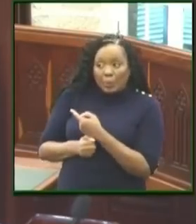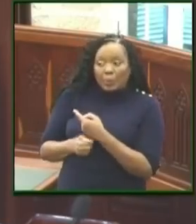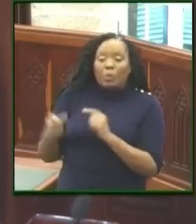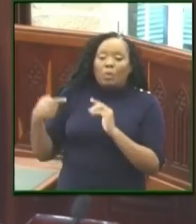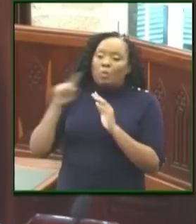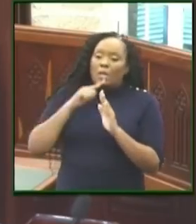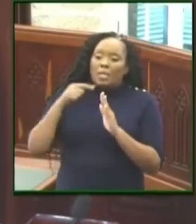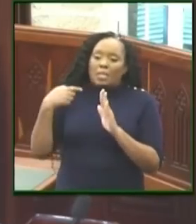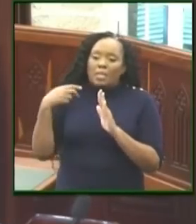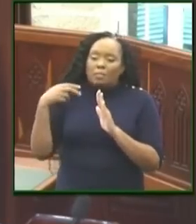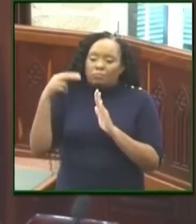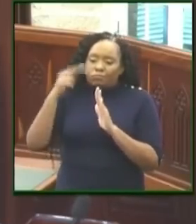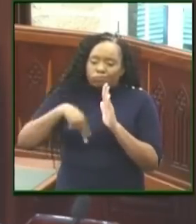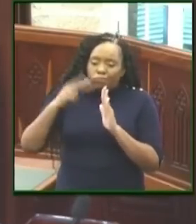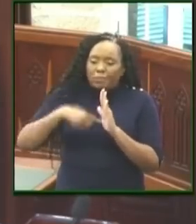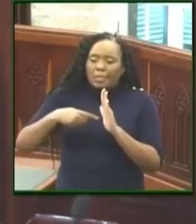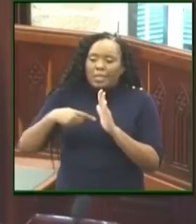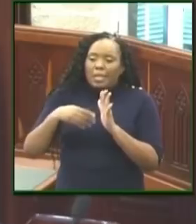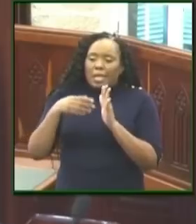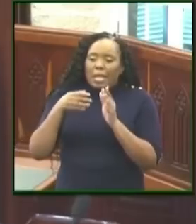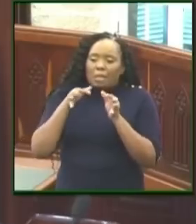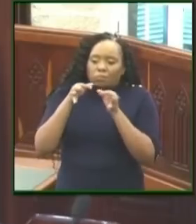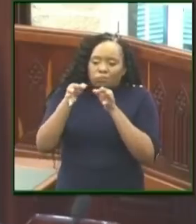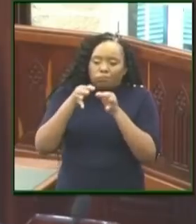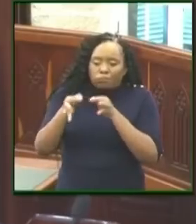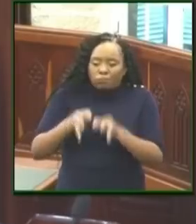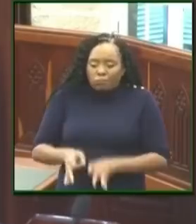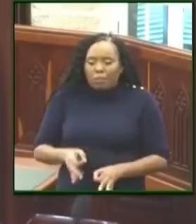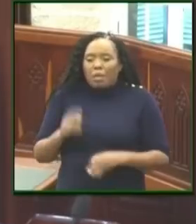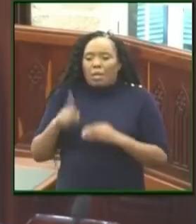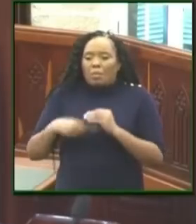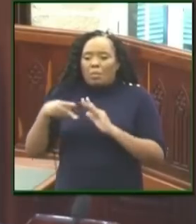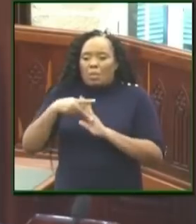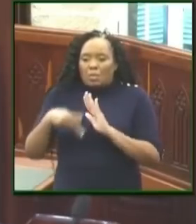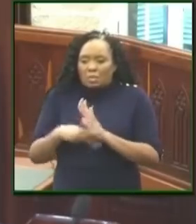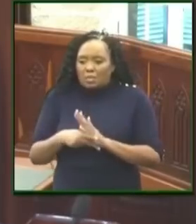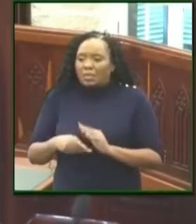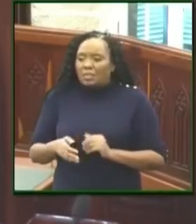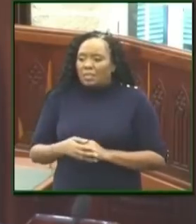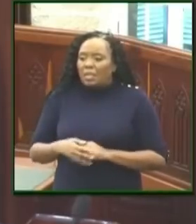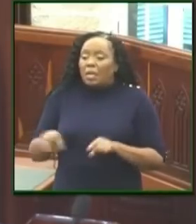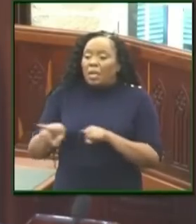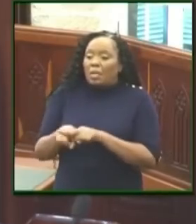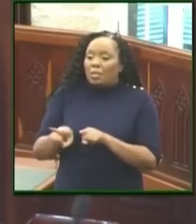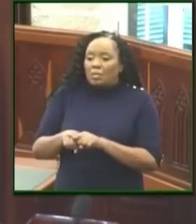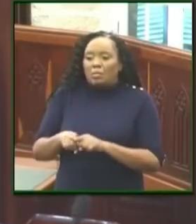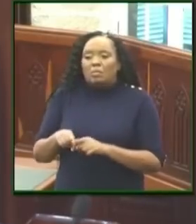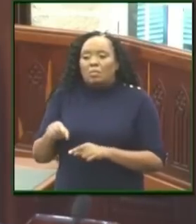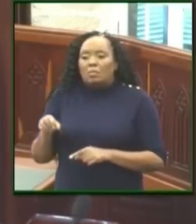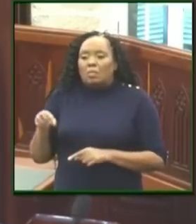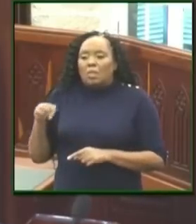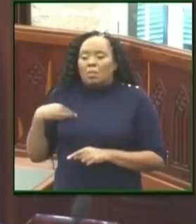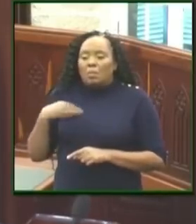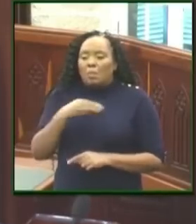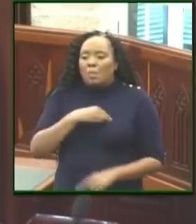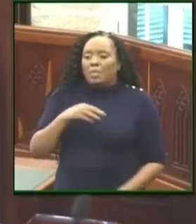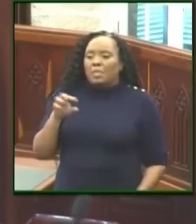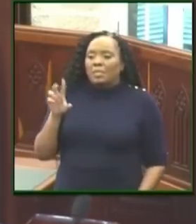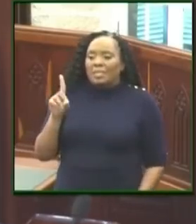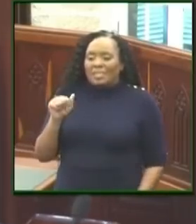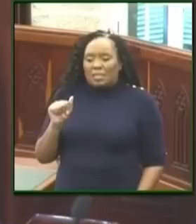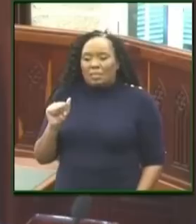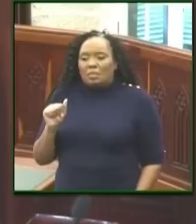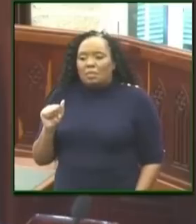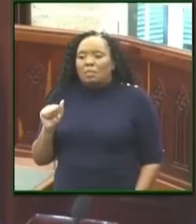policy so that you can get the information directly from us. And of course, members of the disabled community, I'm certain, would cherish